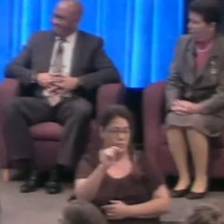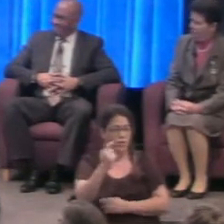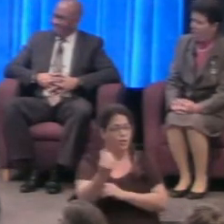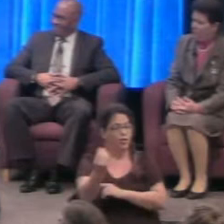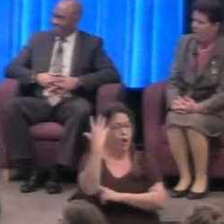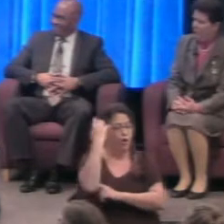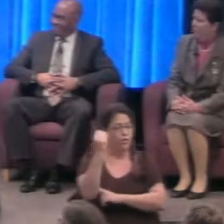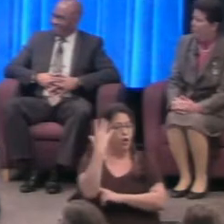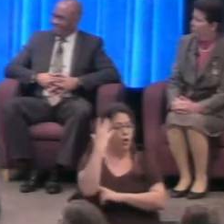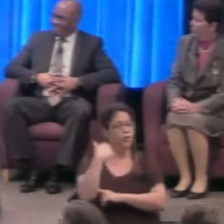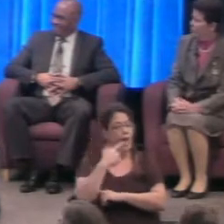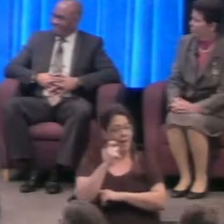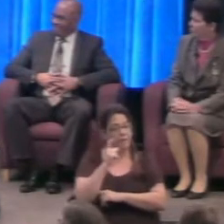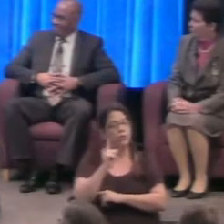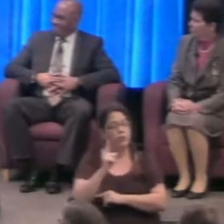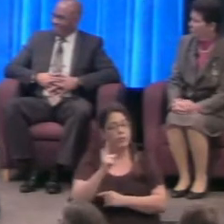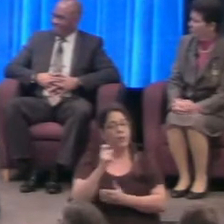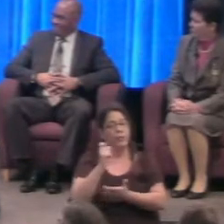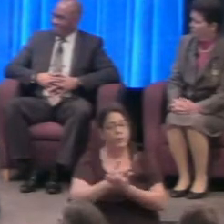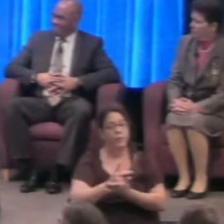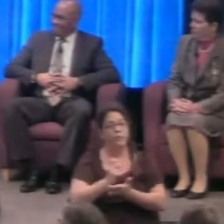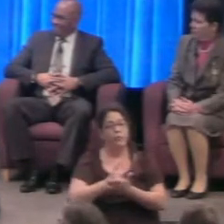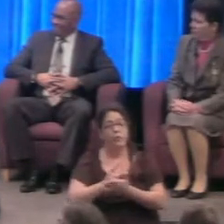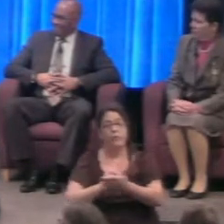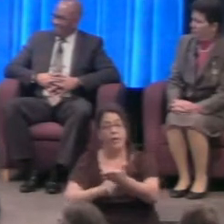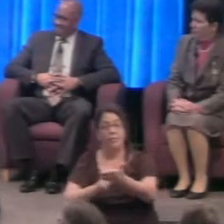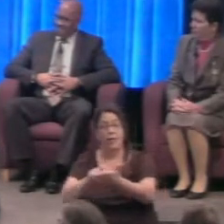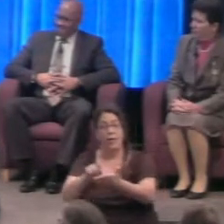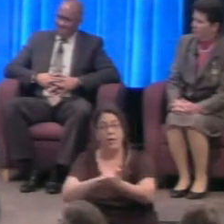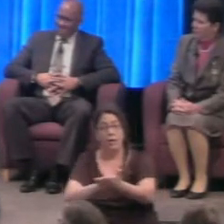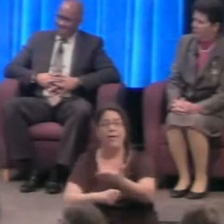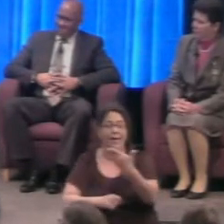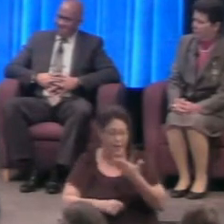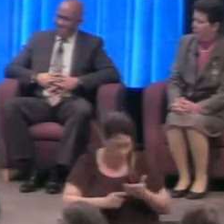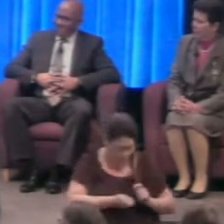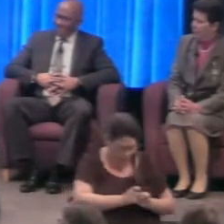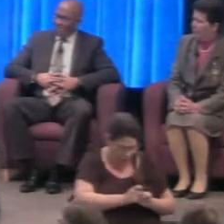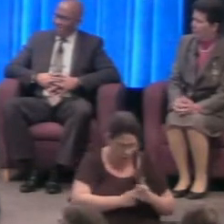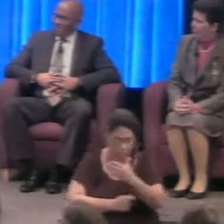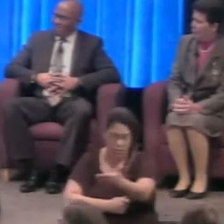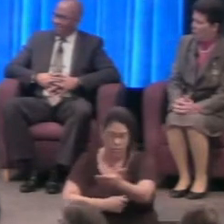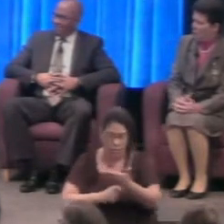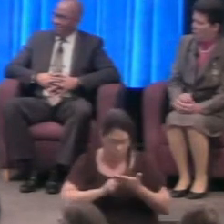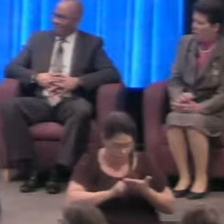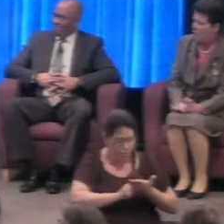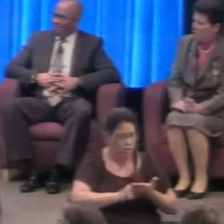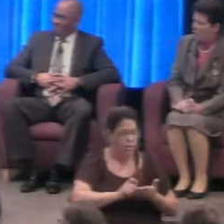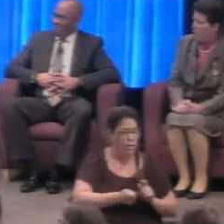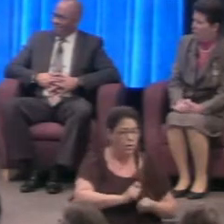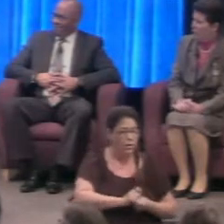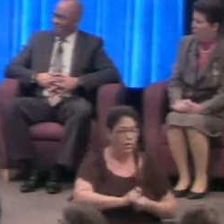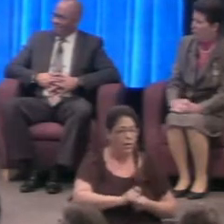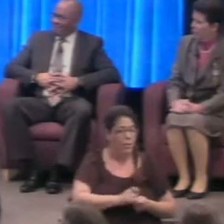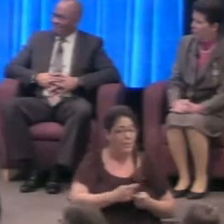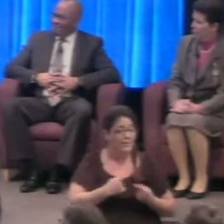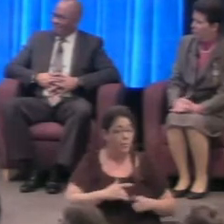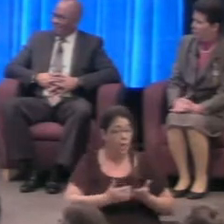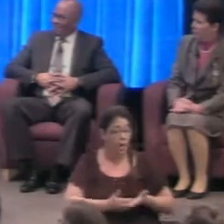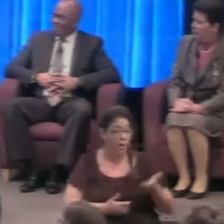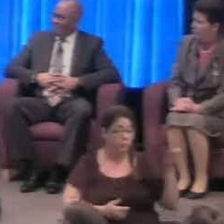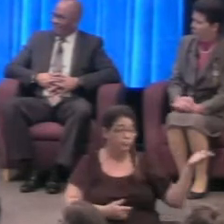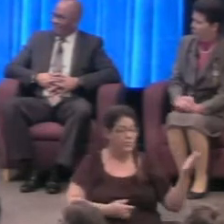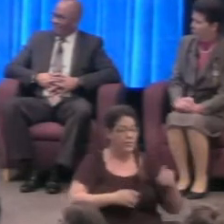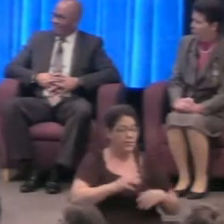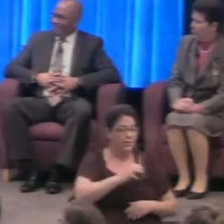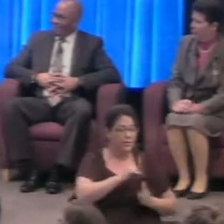up leadership, they mark on them, send them back down, and you make your edits. Well, instead, Ms. Miller called me in her office